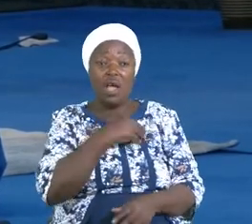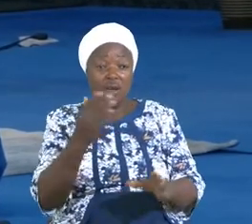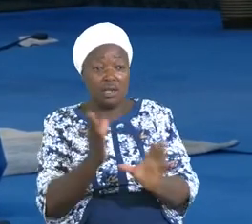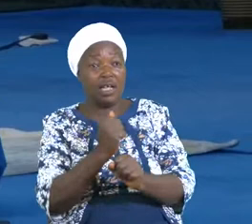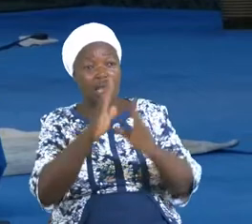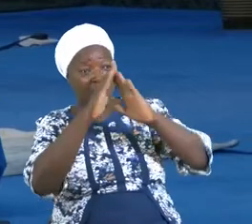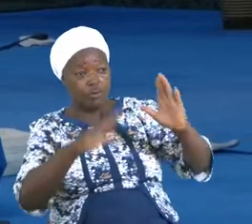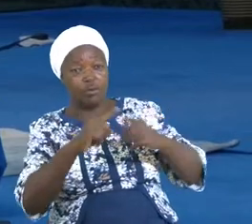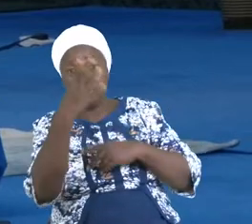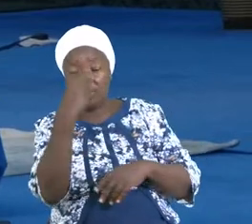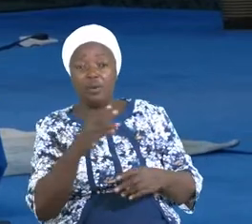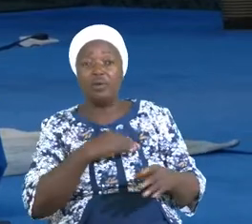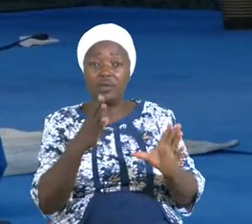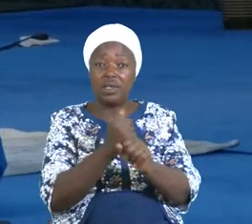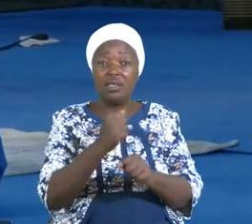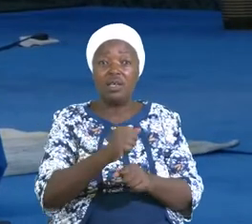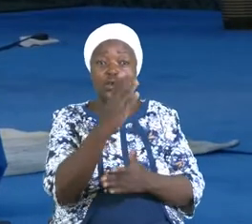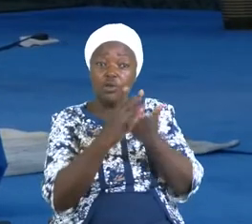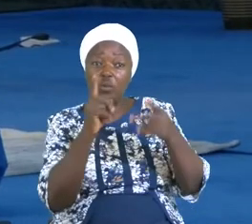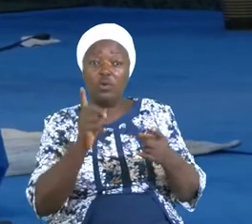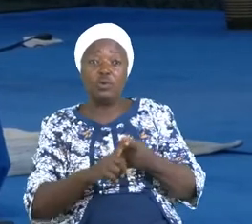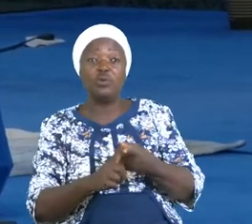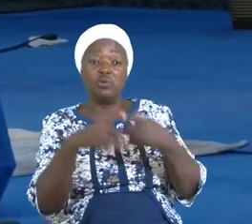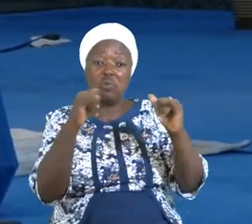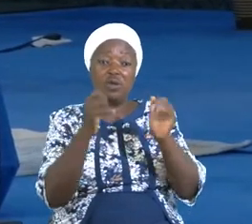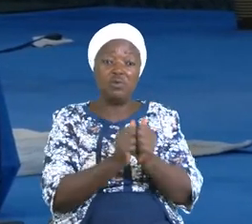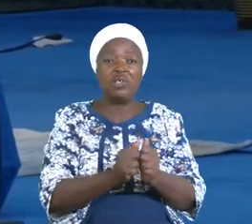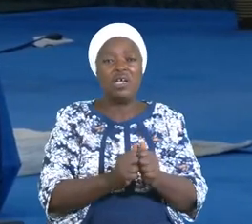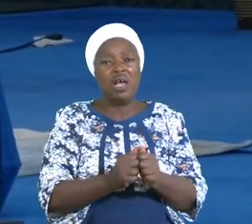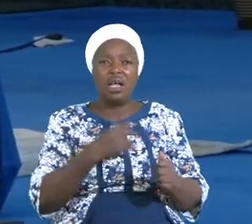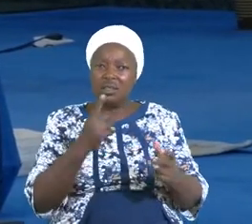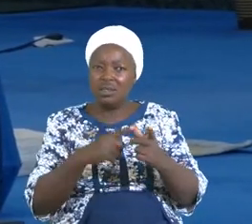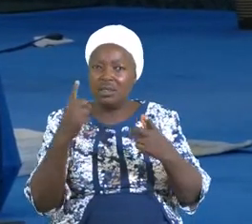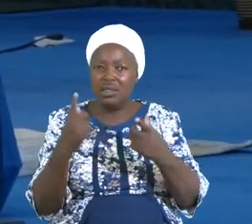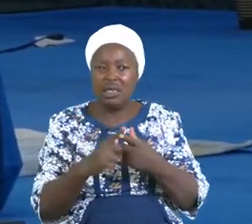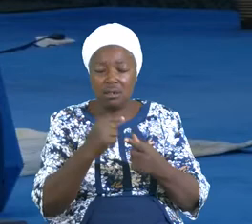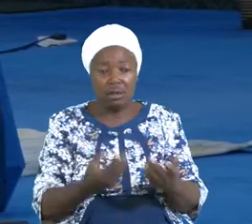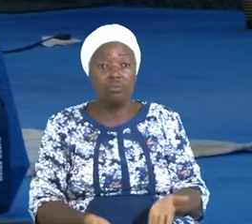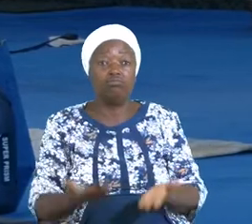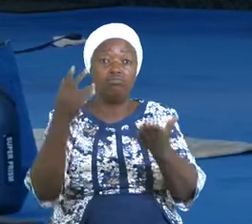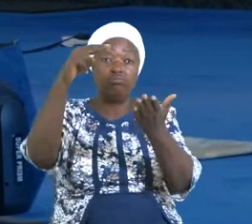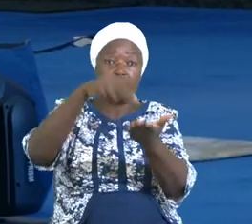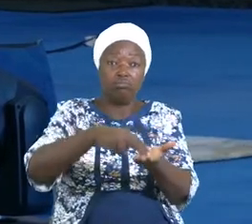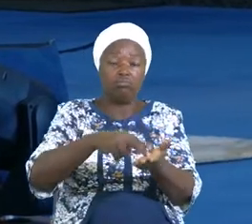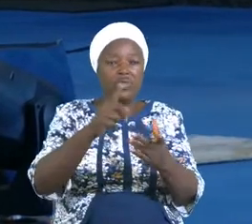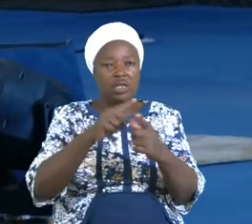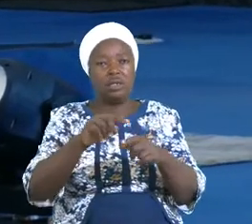get somebody to care. And then he rose and he came to his father.